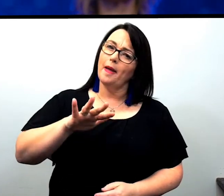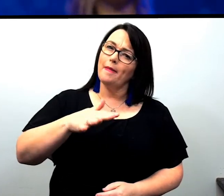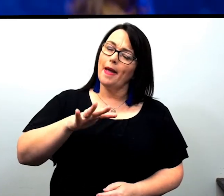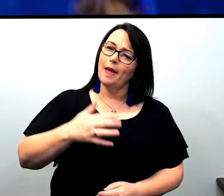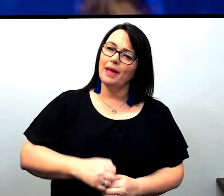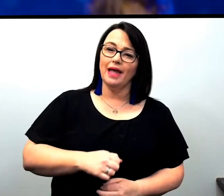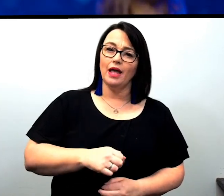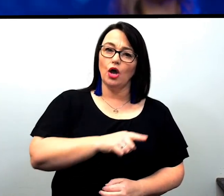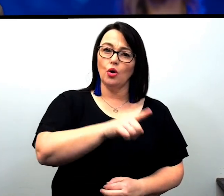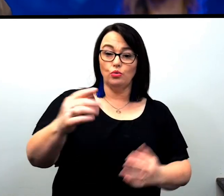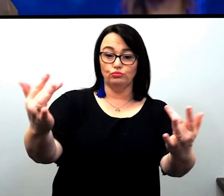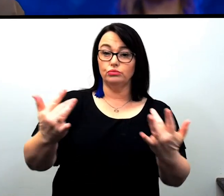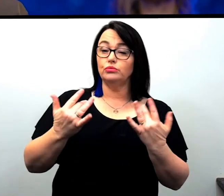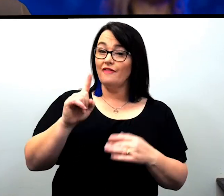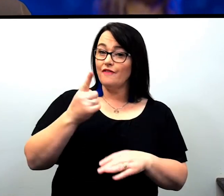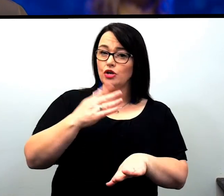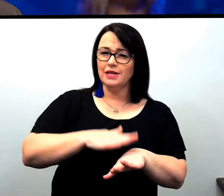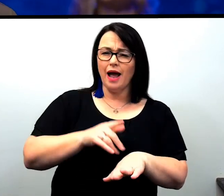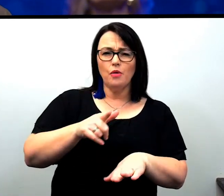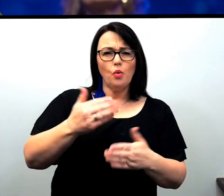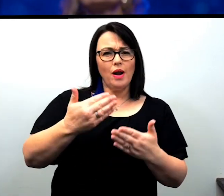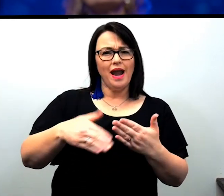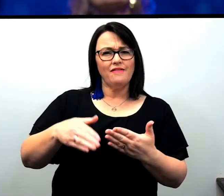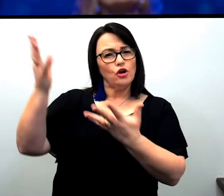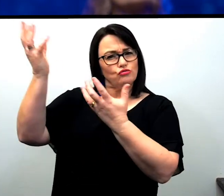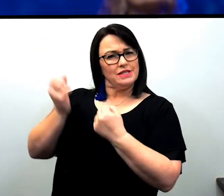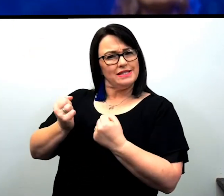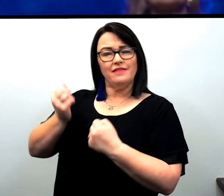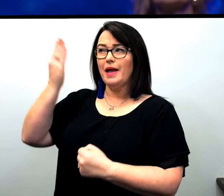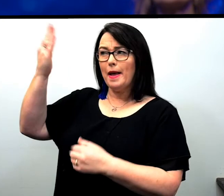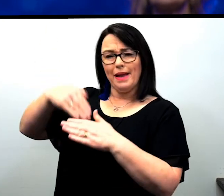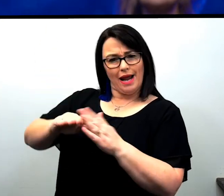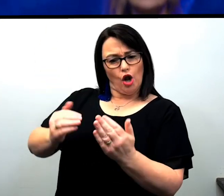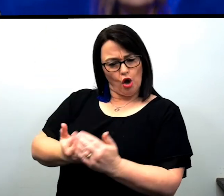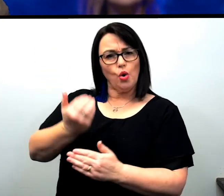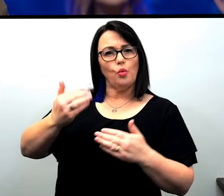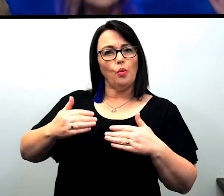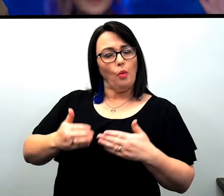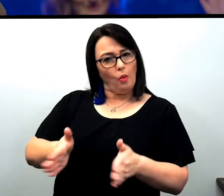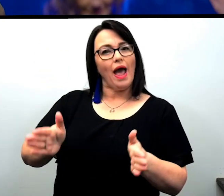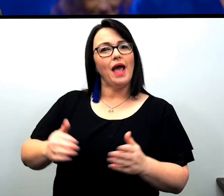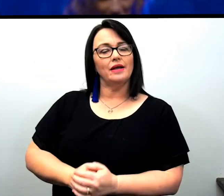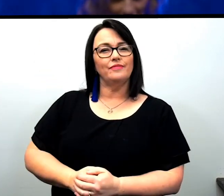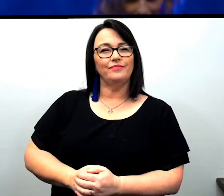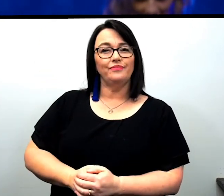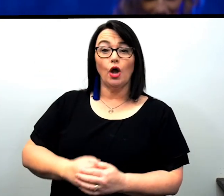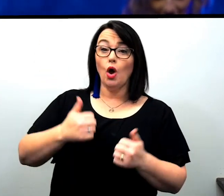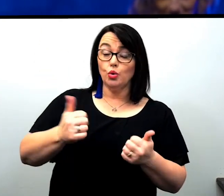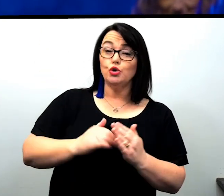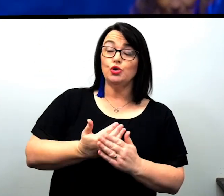streaming in and you've never connected with Jesus in a personal, in a living way. Here's the thing, God's not dead, He's